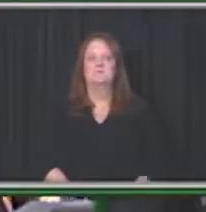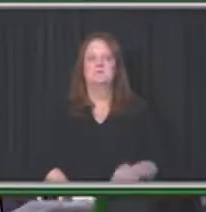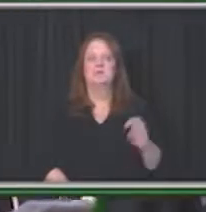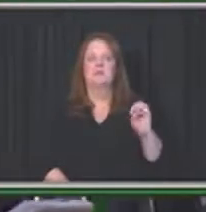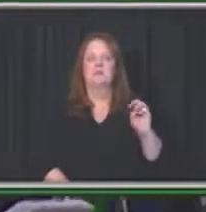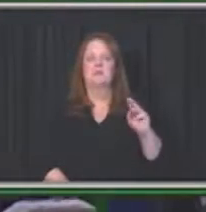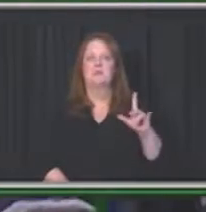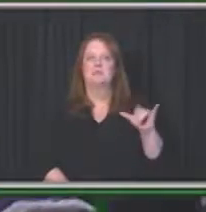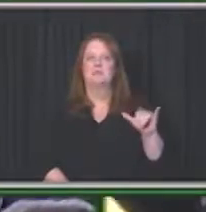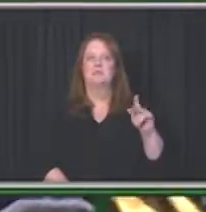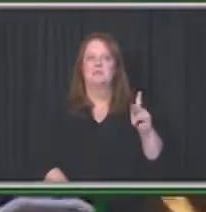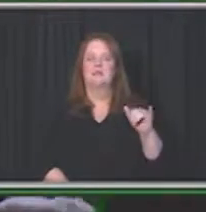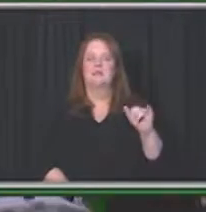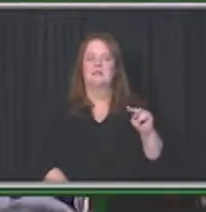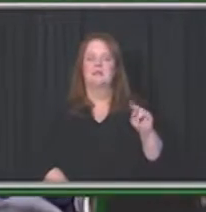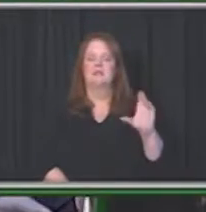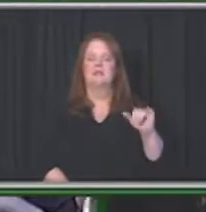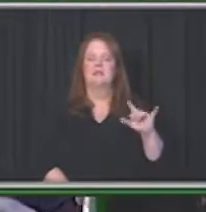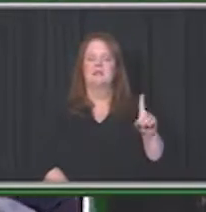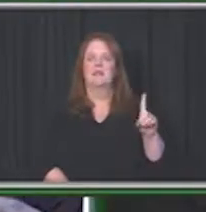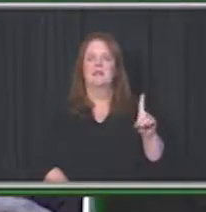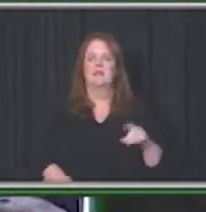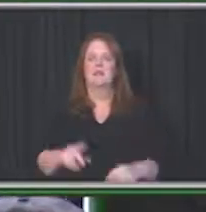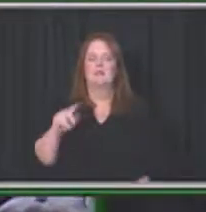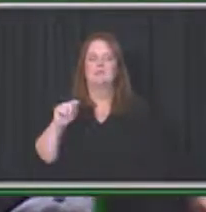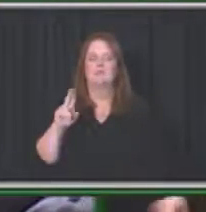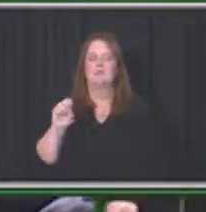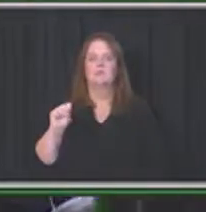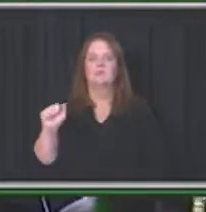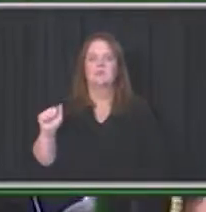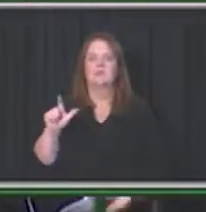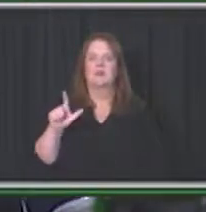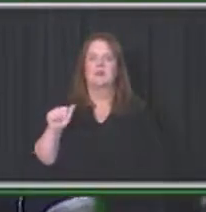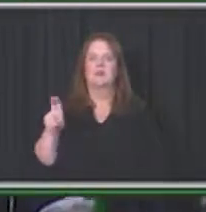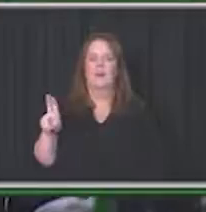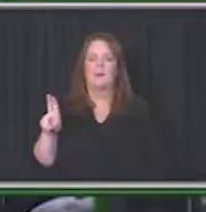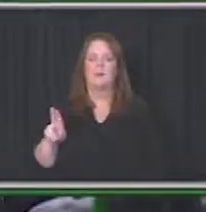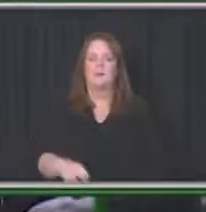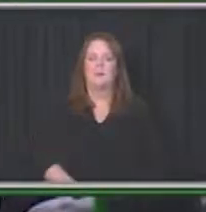Emily Kincaid. Tusa Lau.